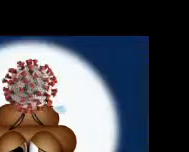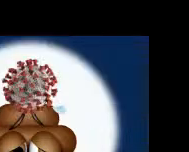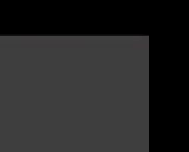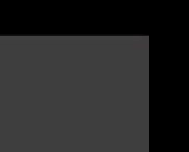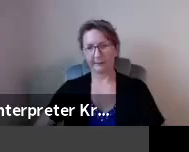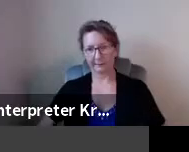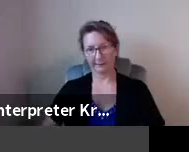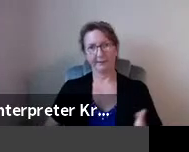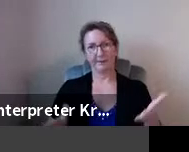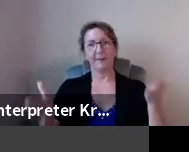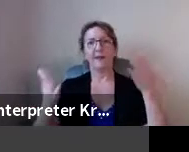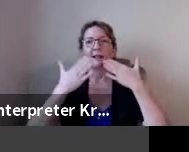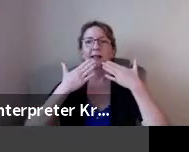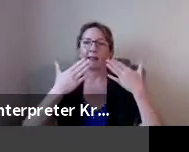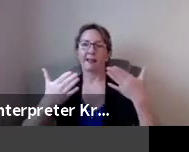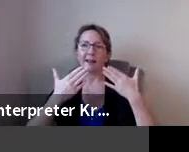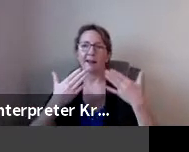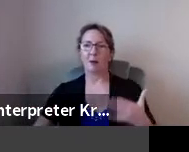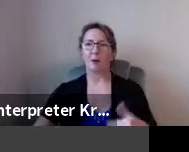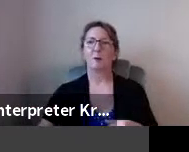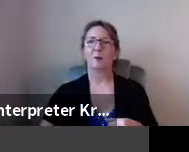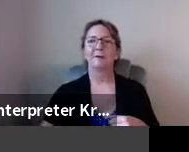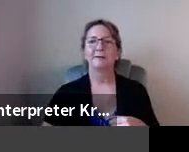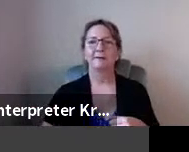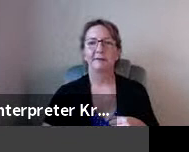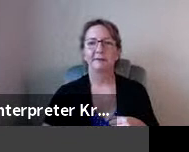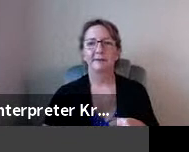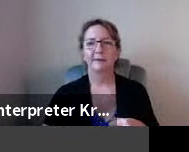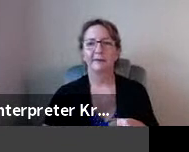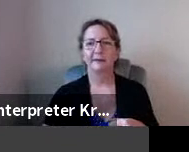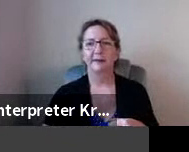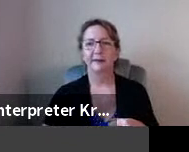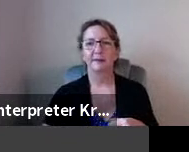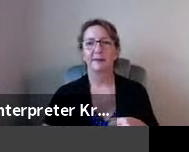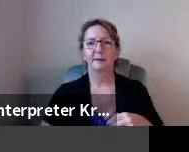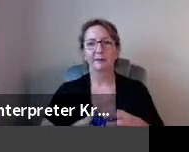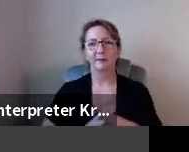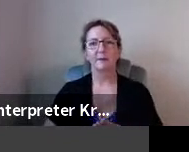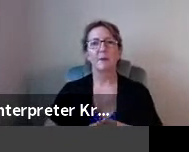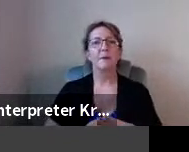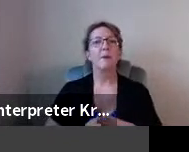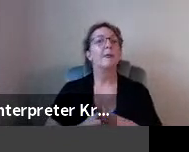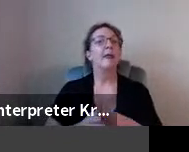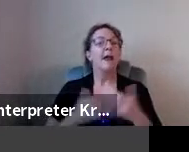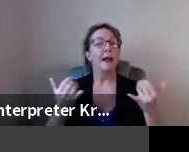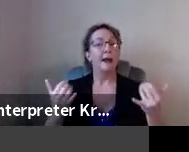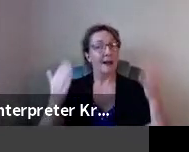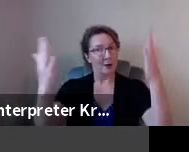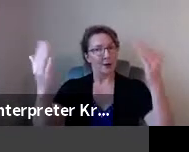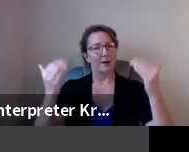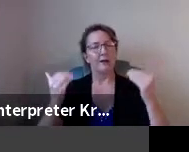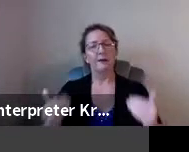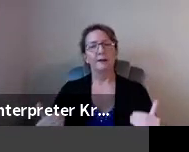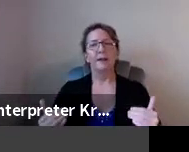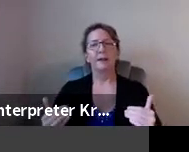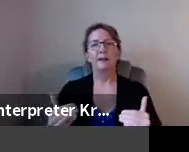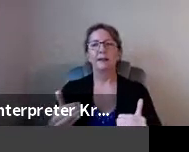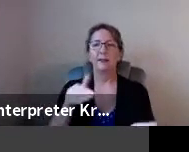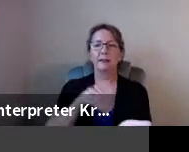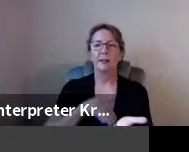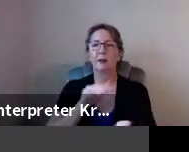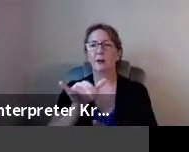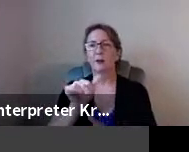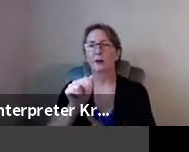Thank you very much, Colleen. I'll have to go and check out what we have in Florida here. So our next speaker is Dr. Yang